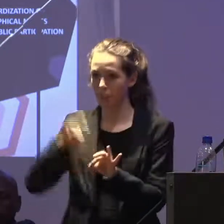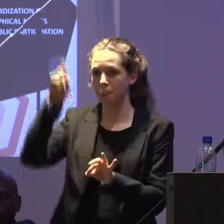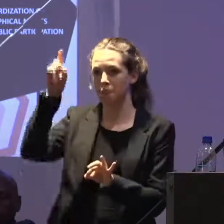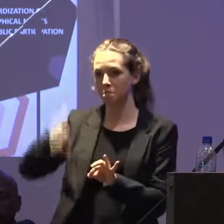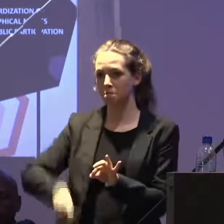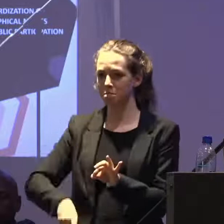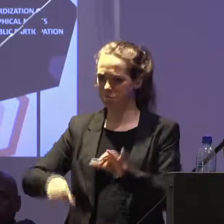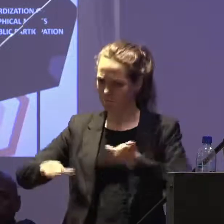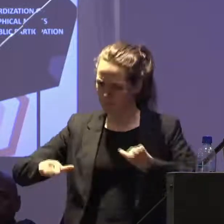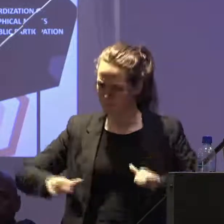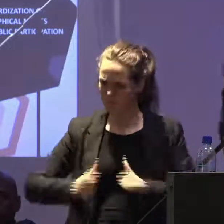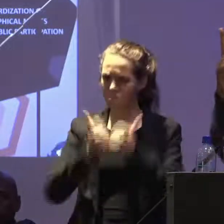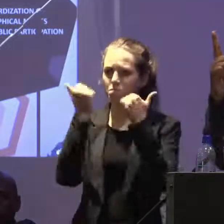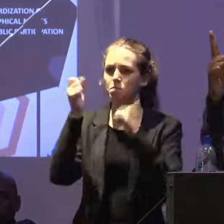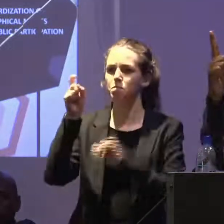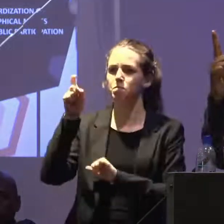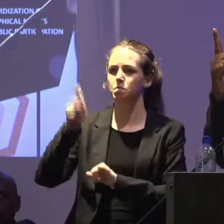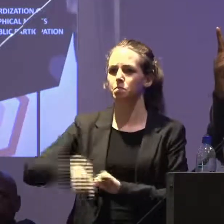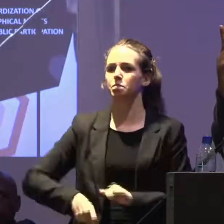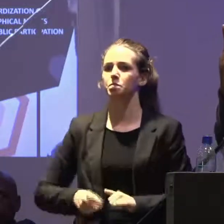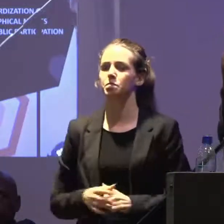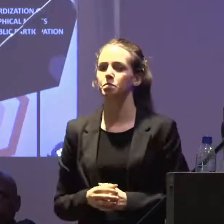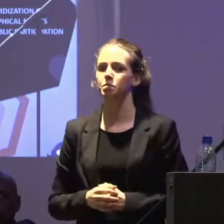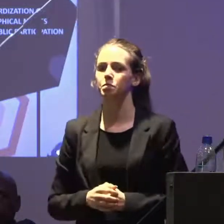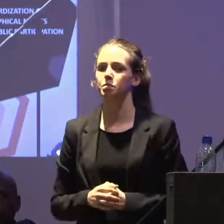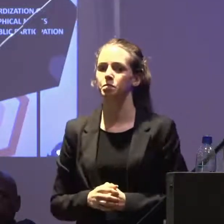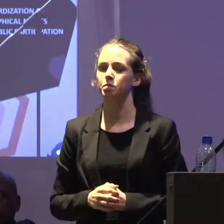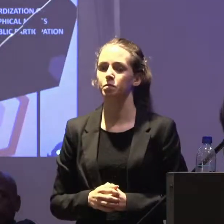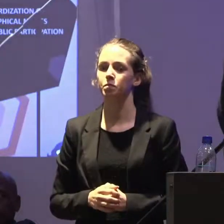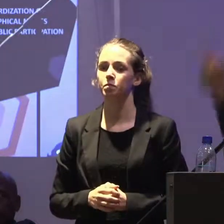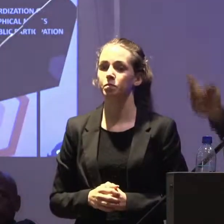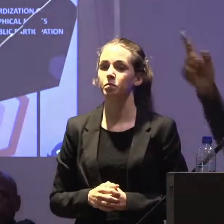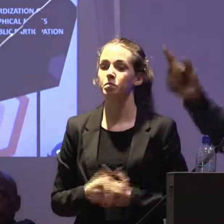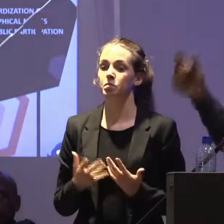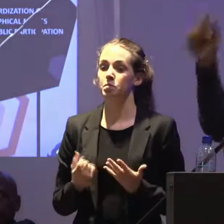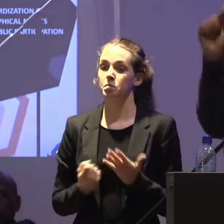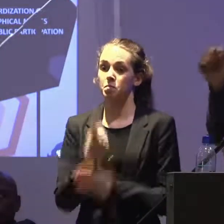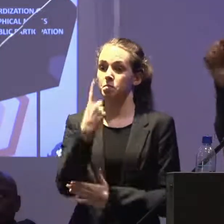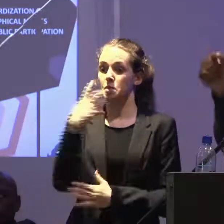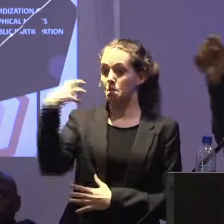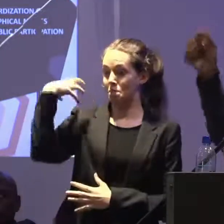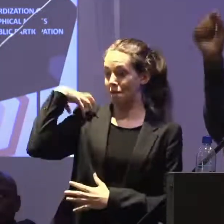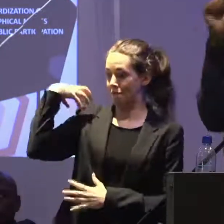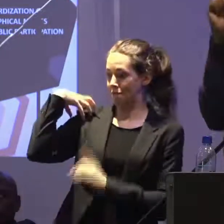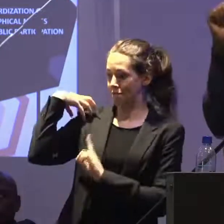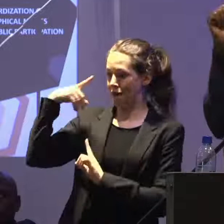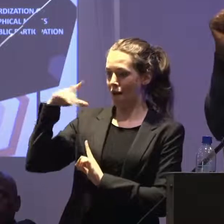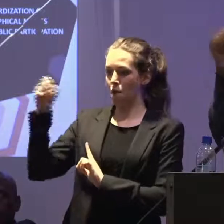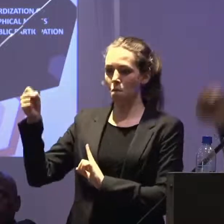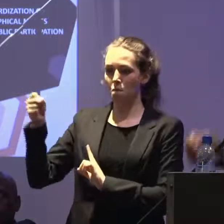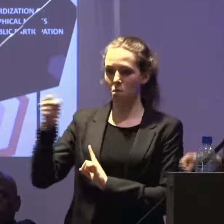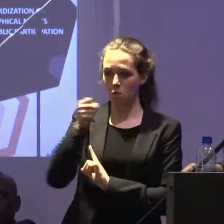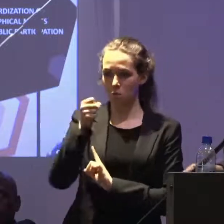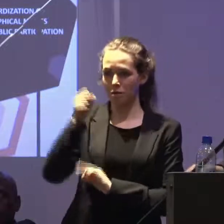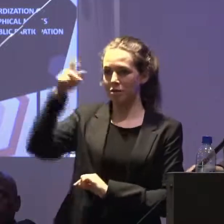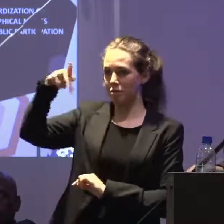Because when the minister appoints a PGNC,